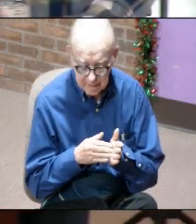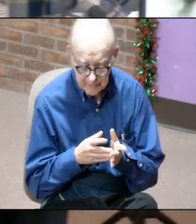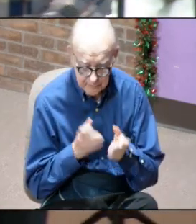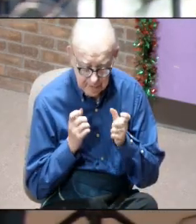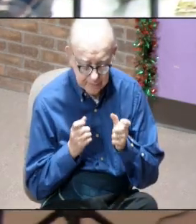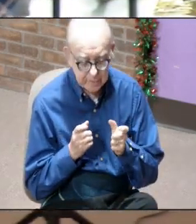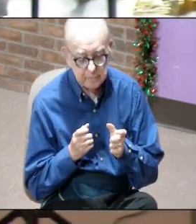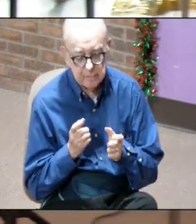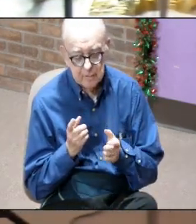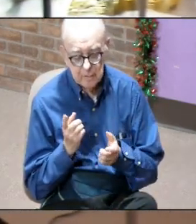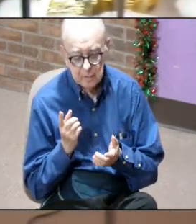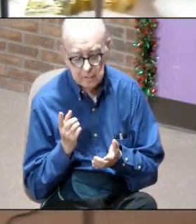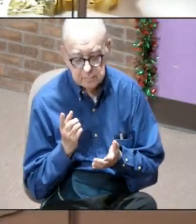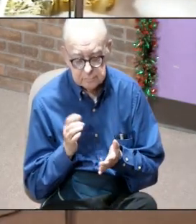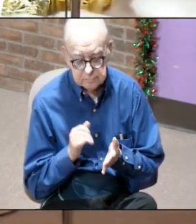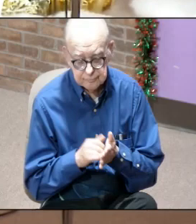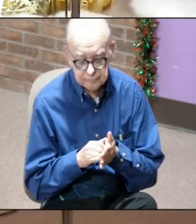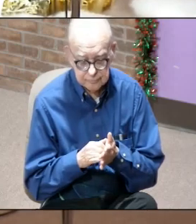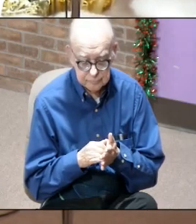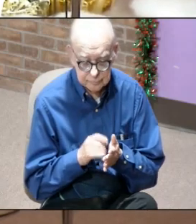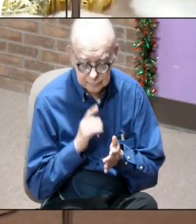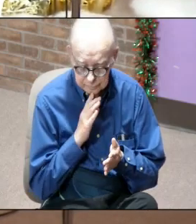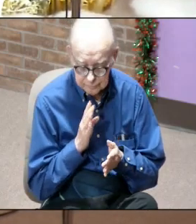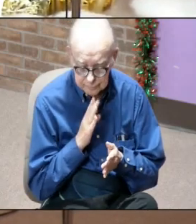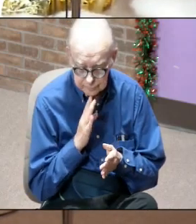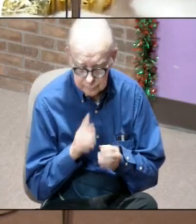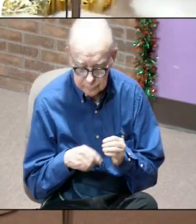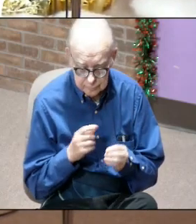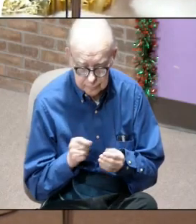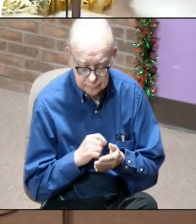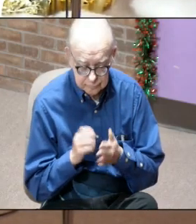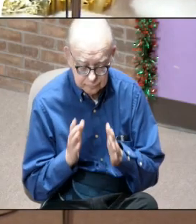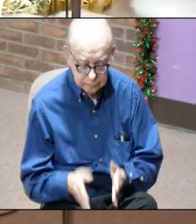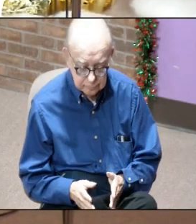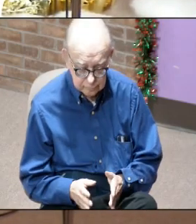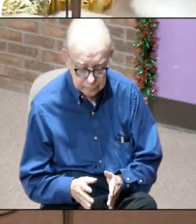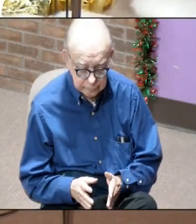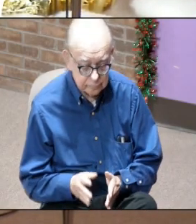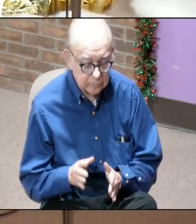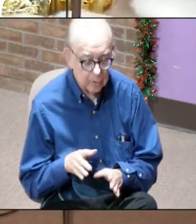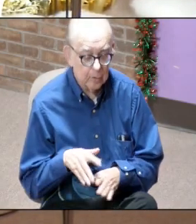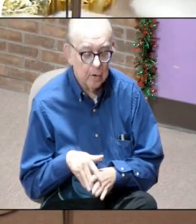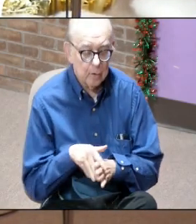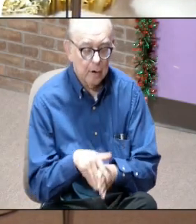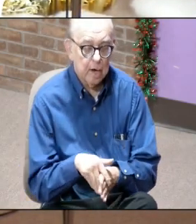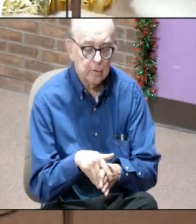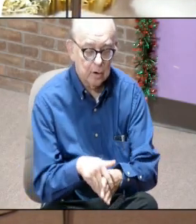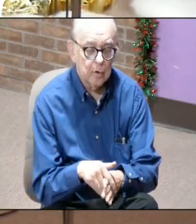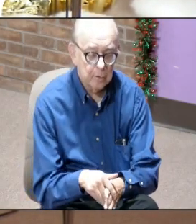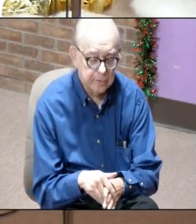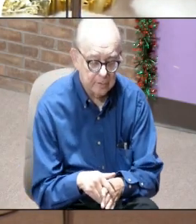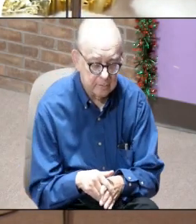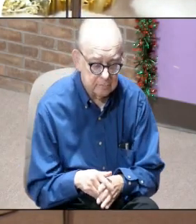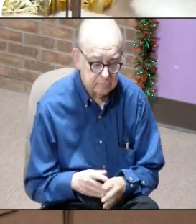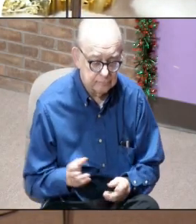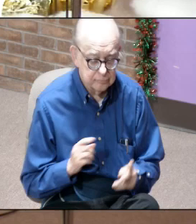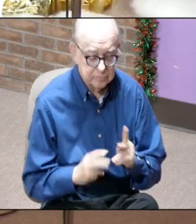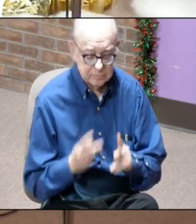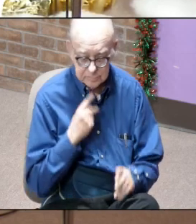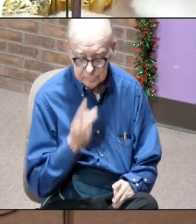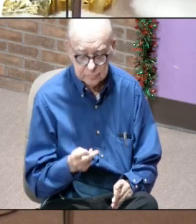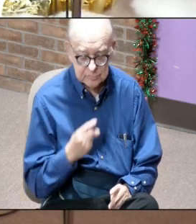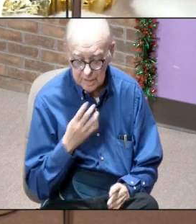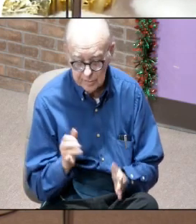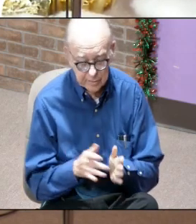quick, that it's talking about a rider coming on a horse. And a lot of times, a lot of people say, well,